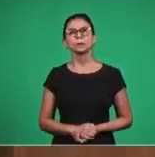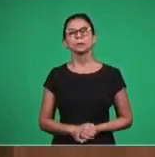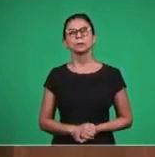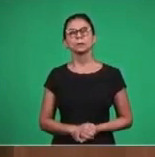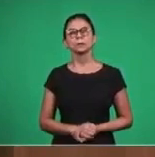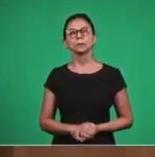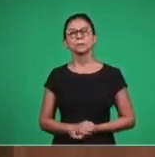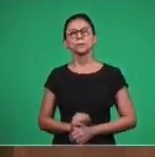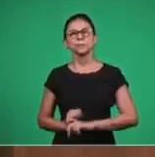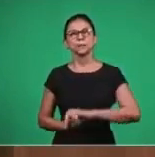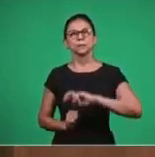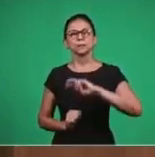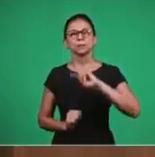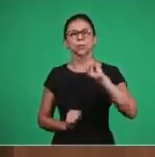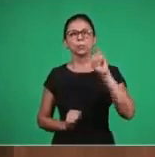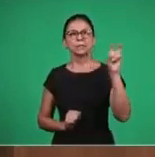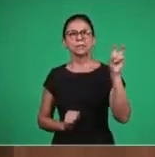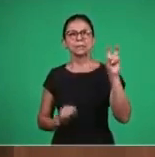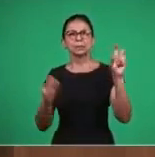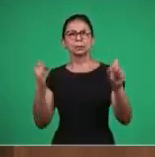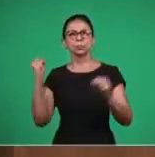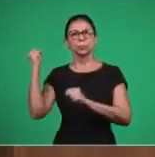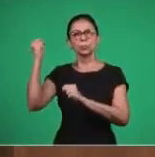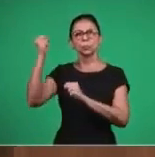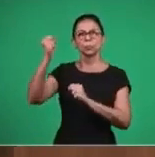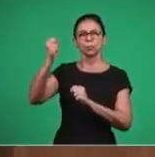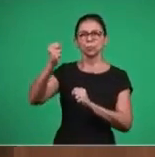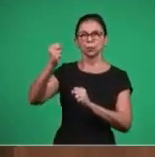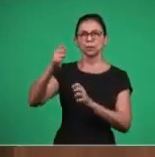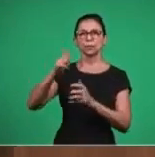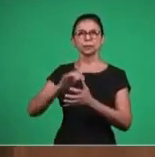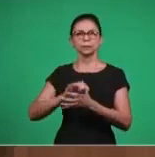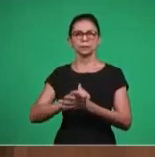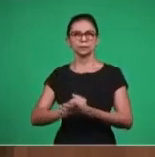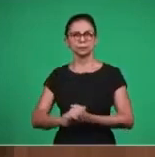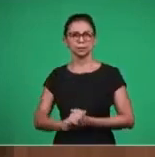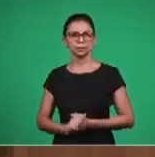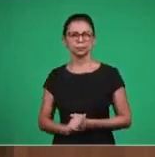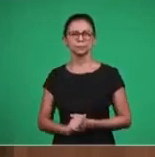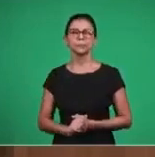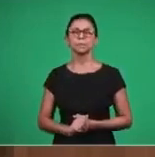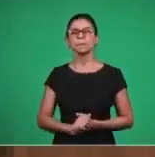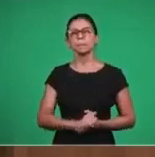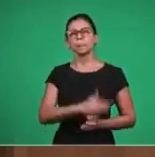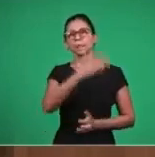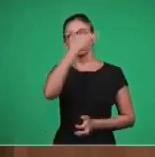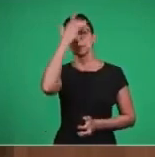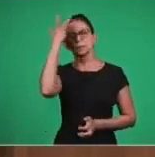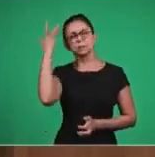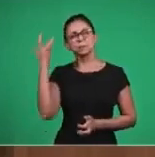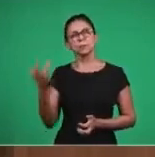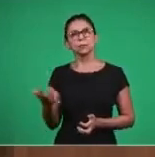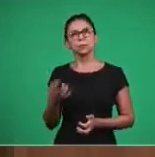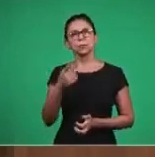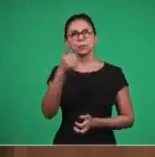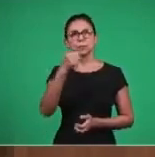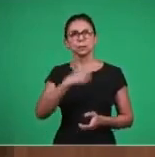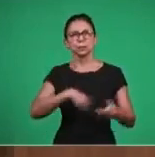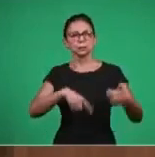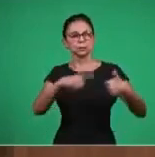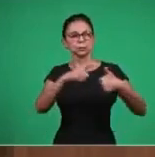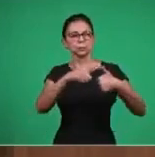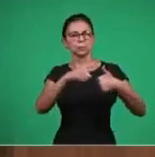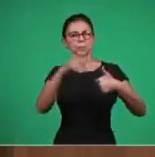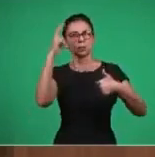of religious and cultural, the philosophy, theology, they don't want the work of the Holy Spirit. And so then they come up with